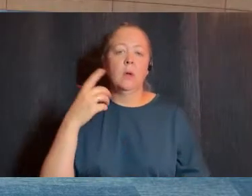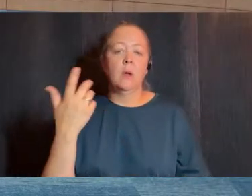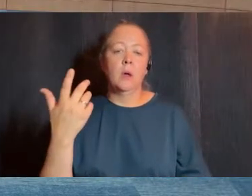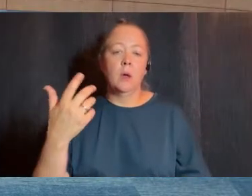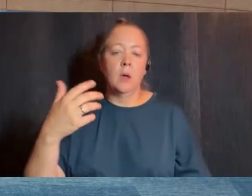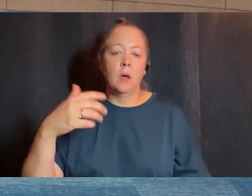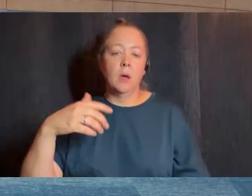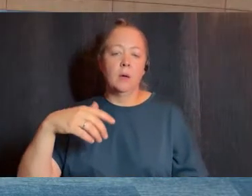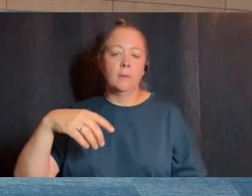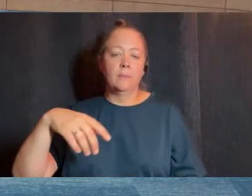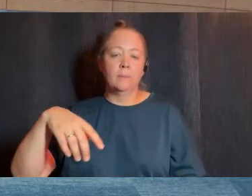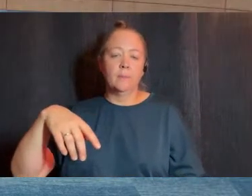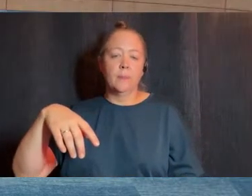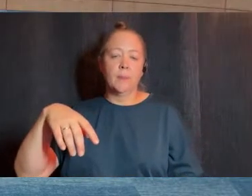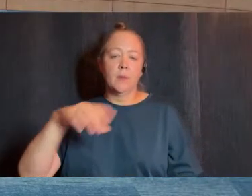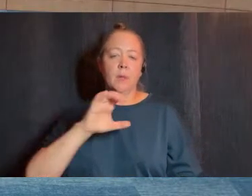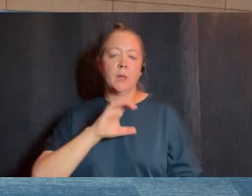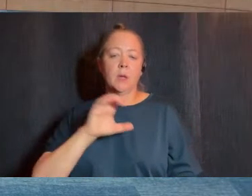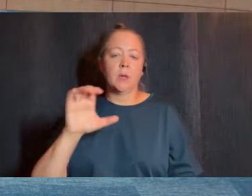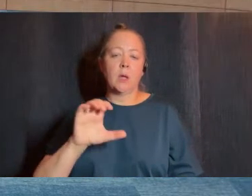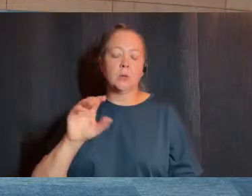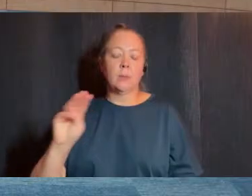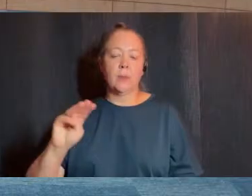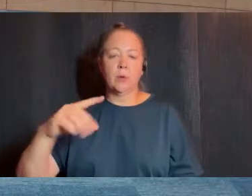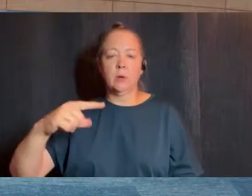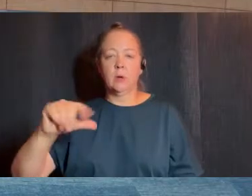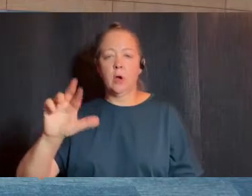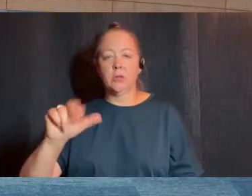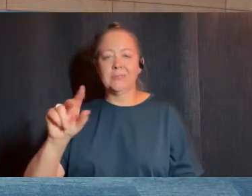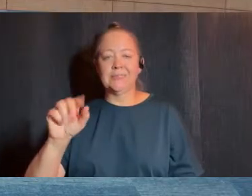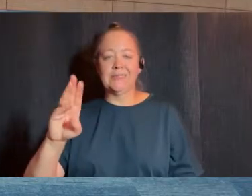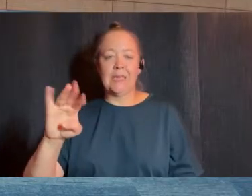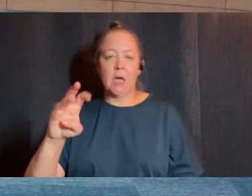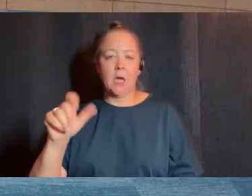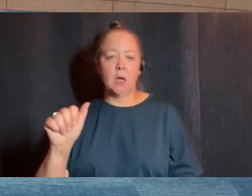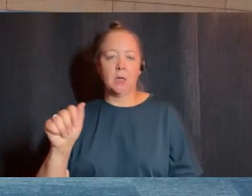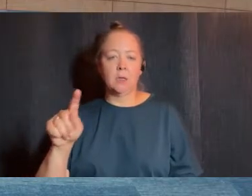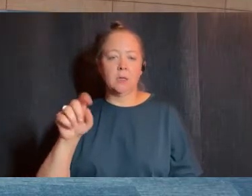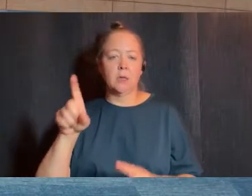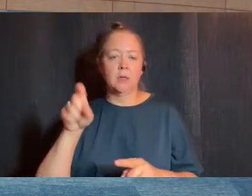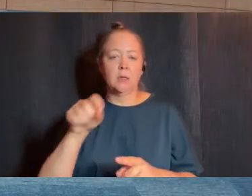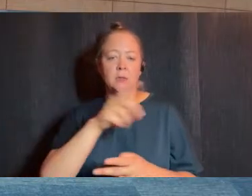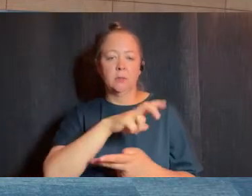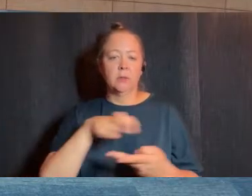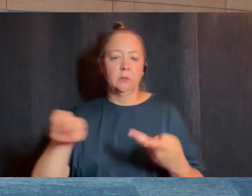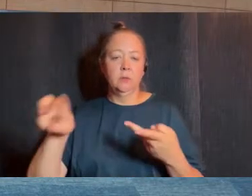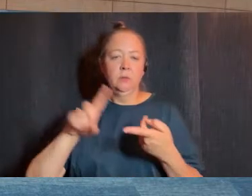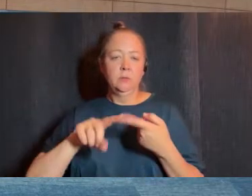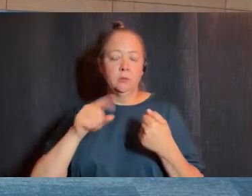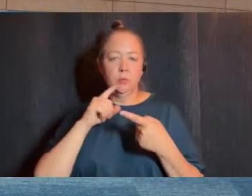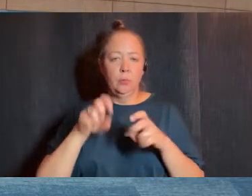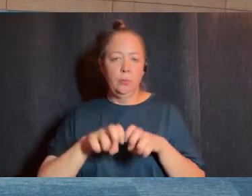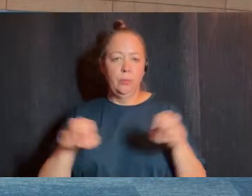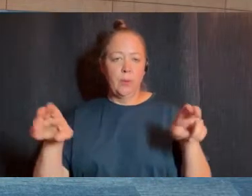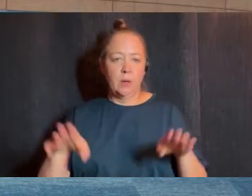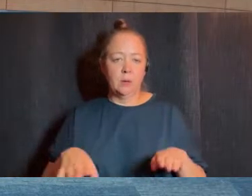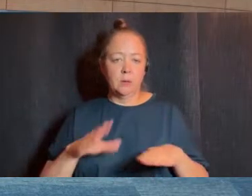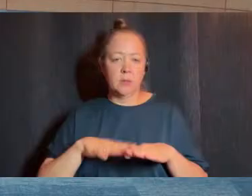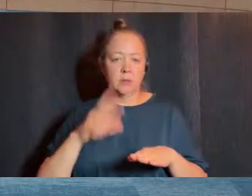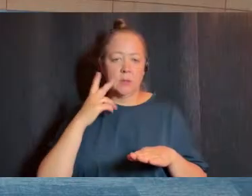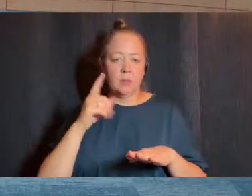list. Councilmember Tansey, did you have anything to add to that? No, just was going to say the same thing. Thank you, Councilmember